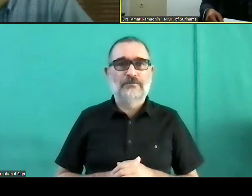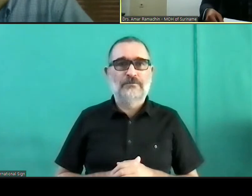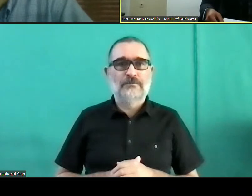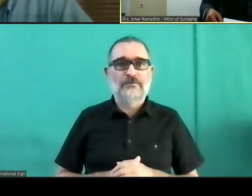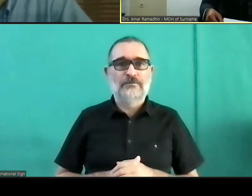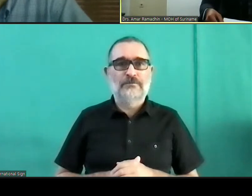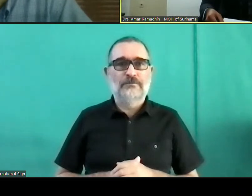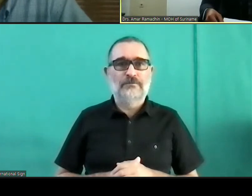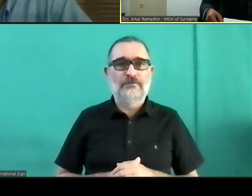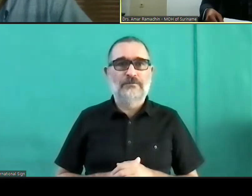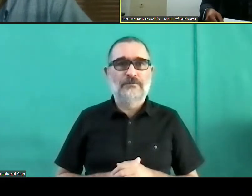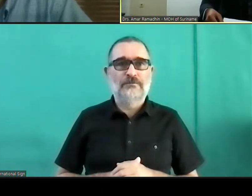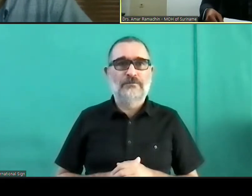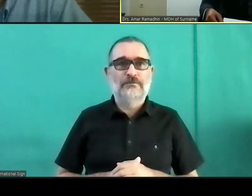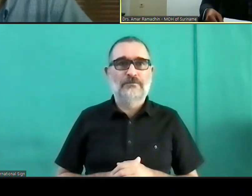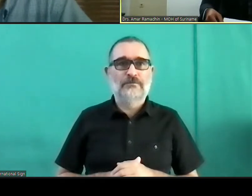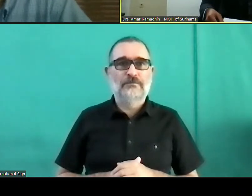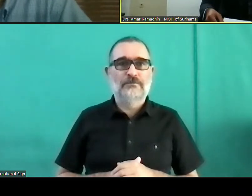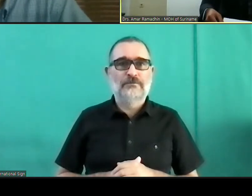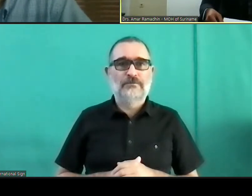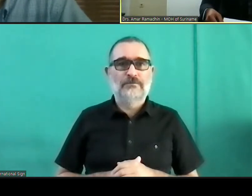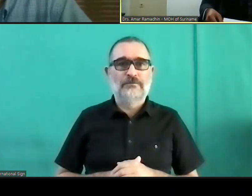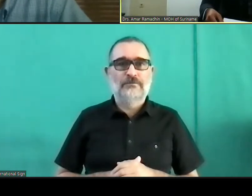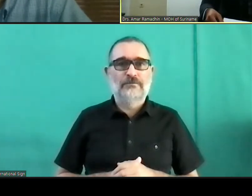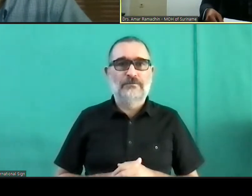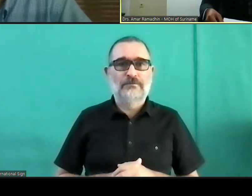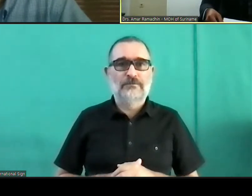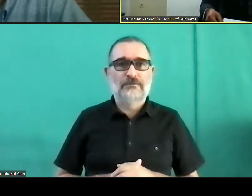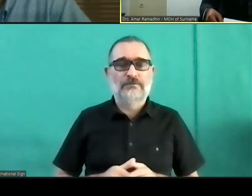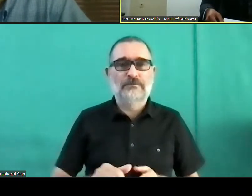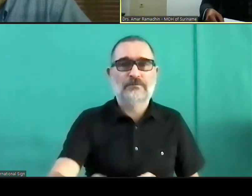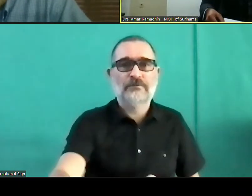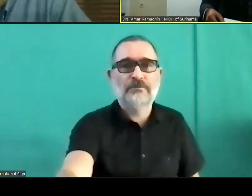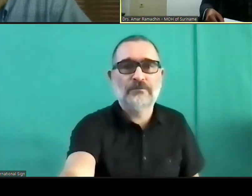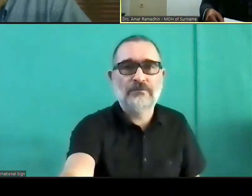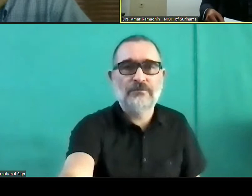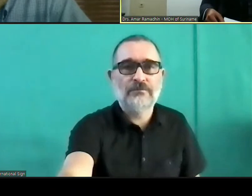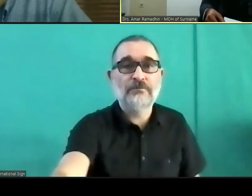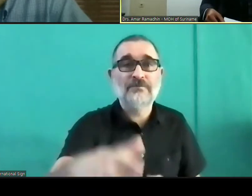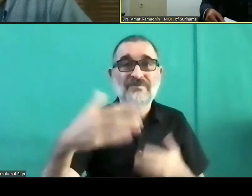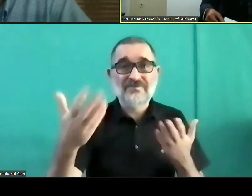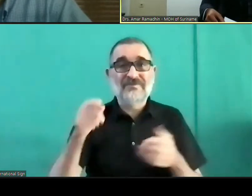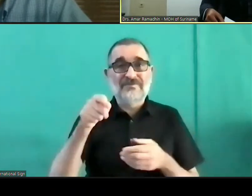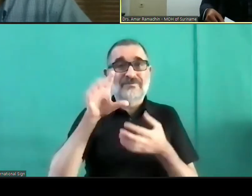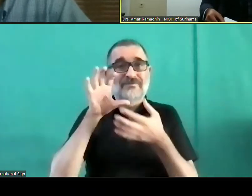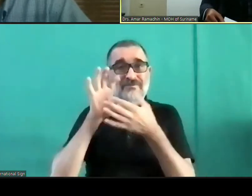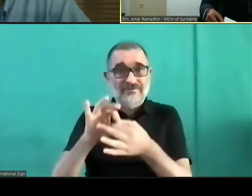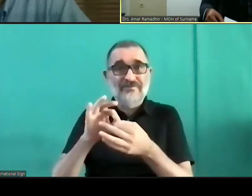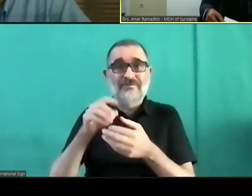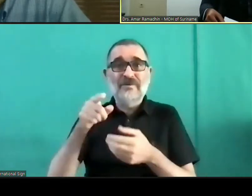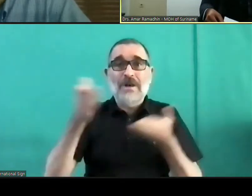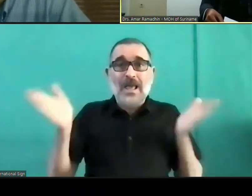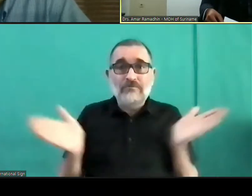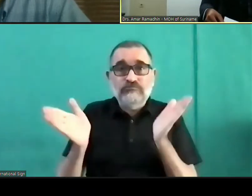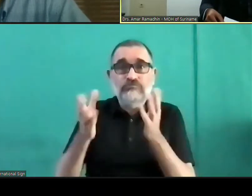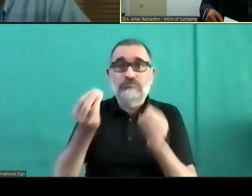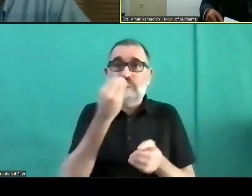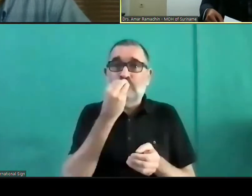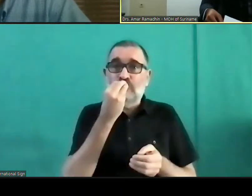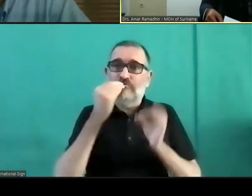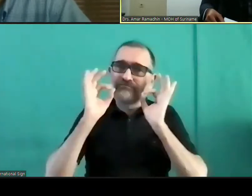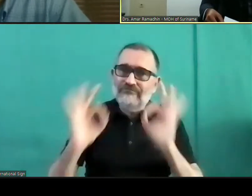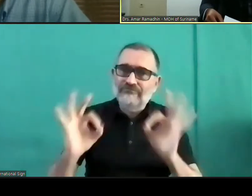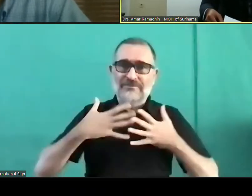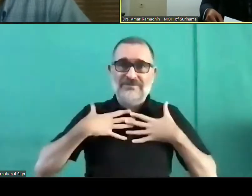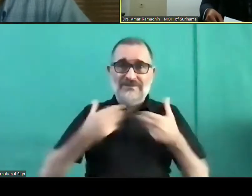in Dutch and the Surinamese native language was developed to inform people about the importance of consuming healthy food